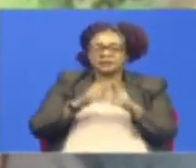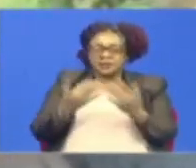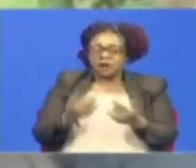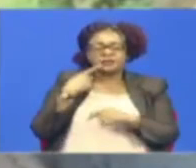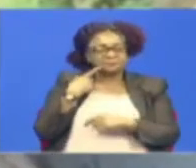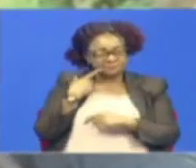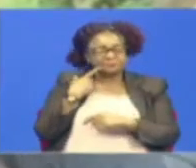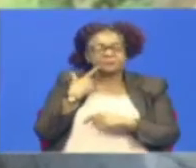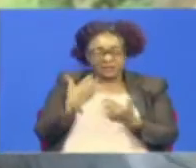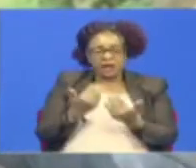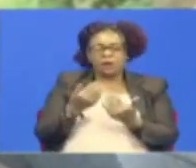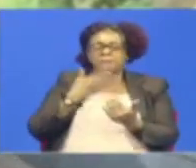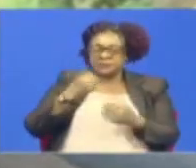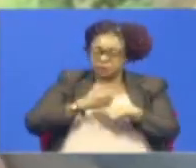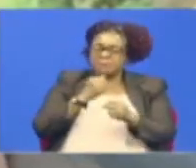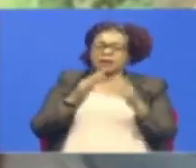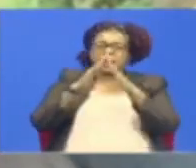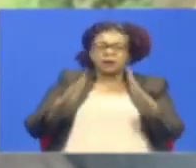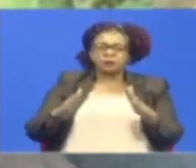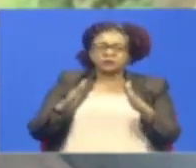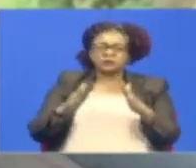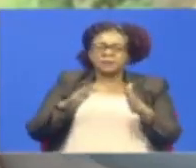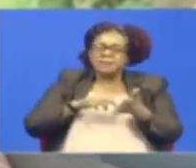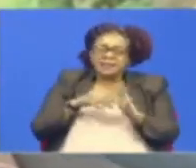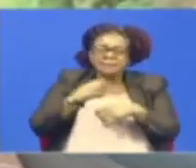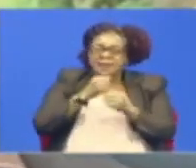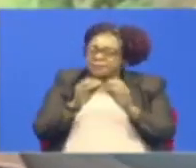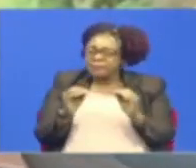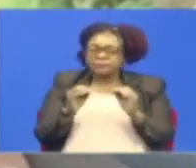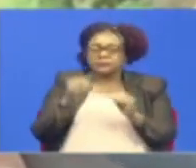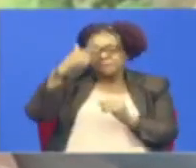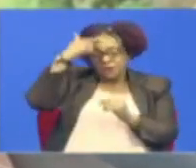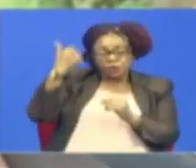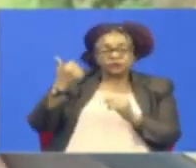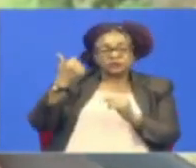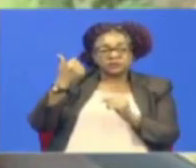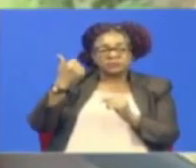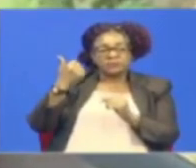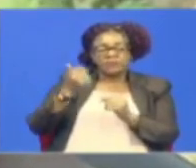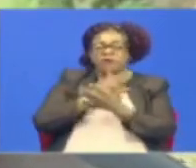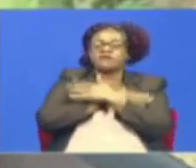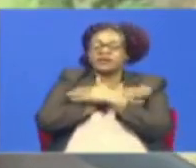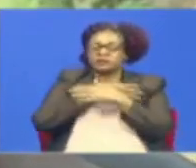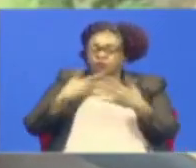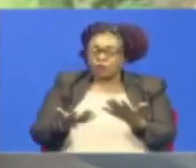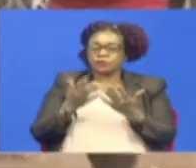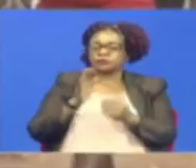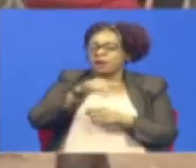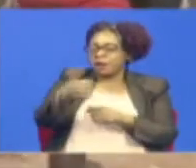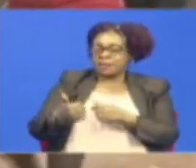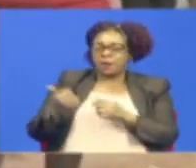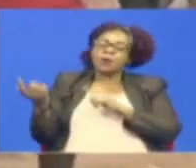tumtengeneze nyumba, sio tu wanamtengenezea, wanatengeneza kwa sababu marafiki wake ama colleagues wake